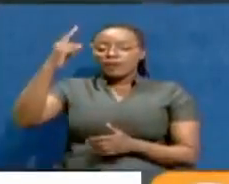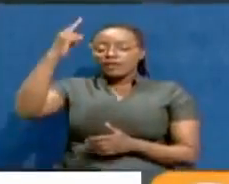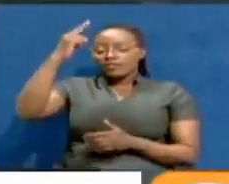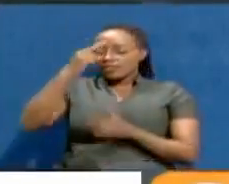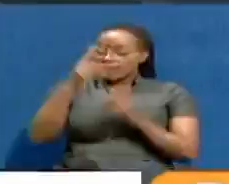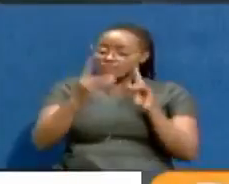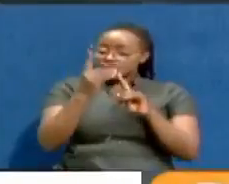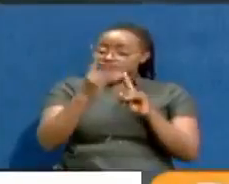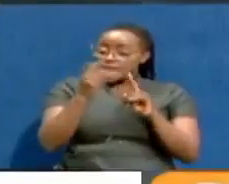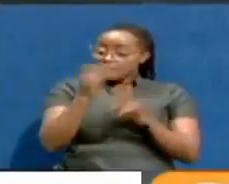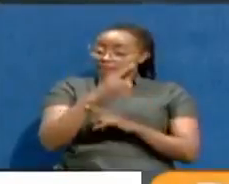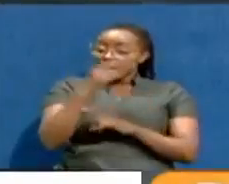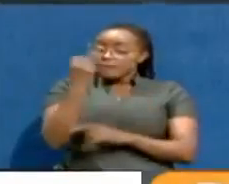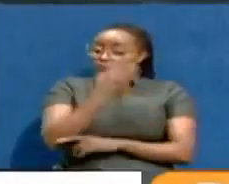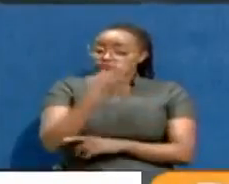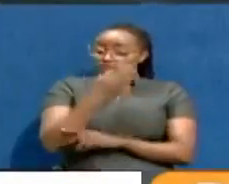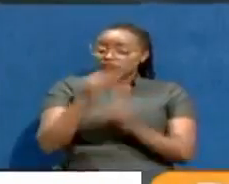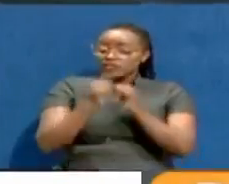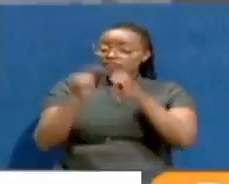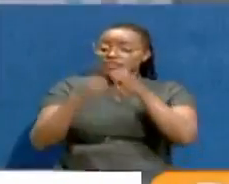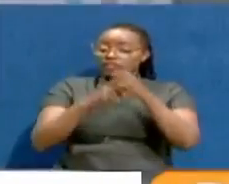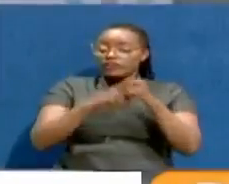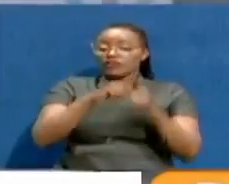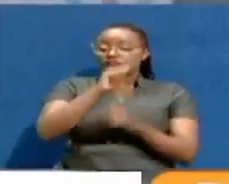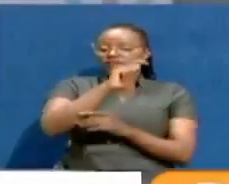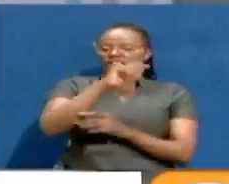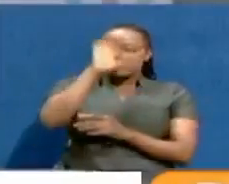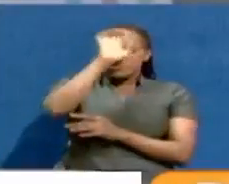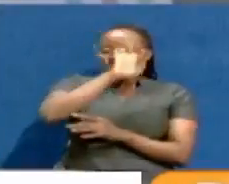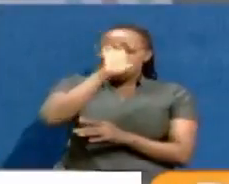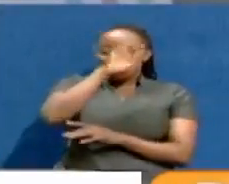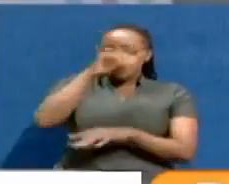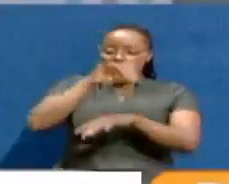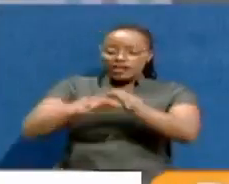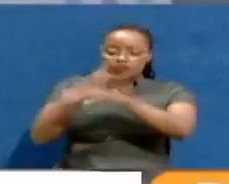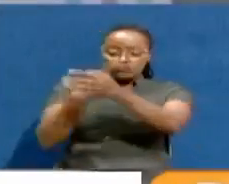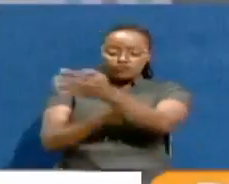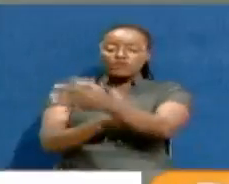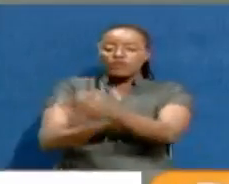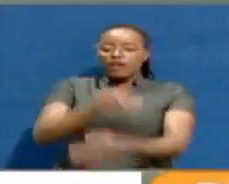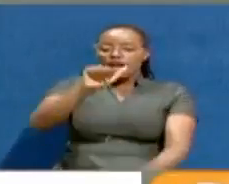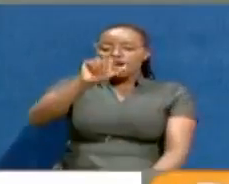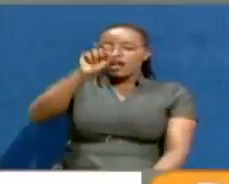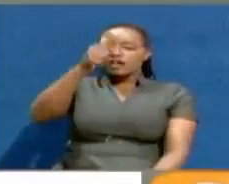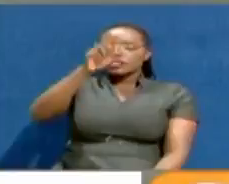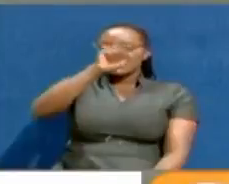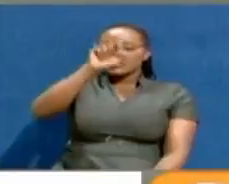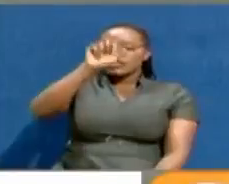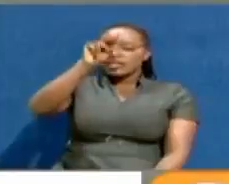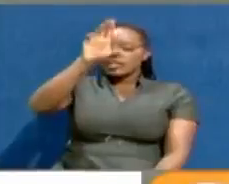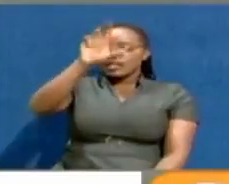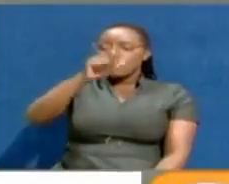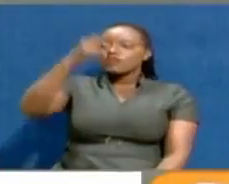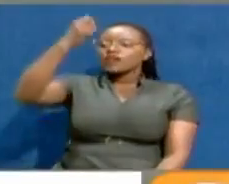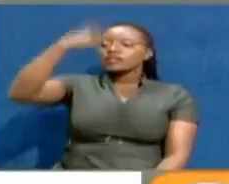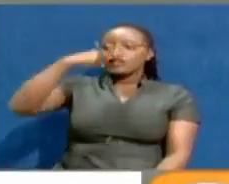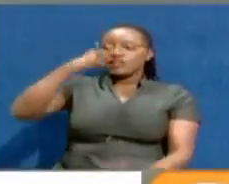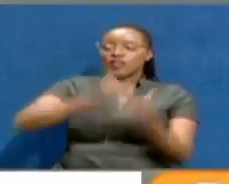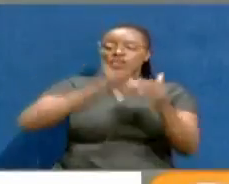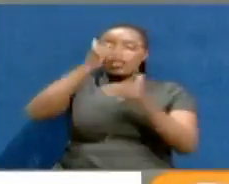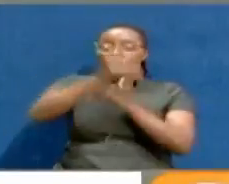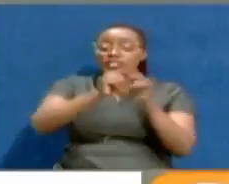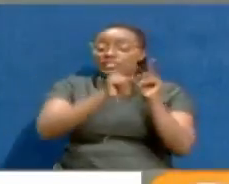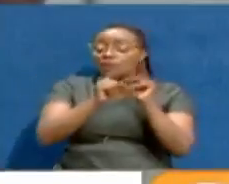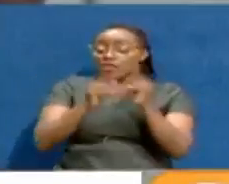16th, around 20 million people in the UK and Europe had received a jab of the Oxford AstraZeneca vaccine. And following